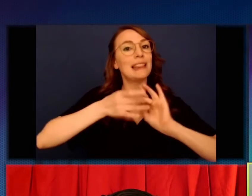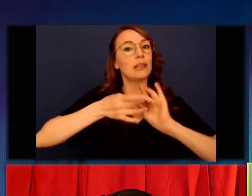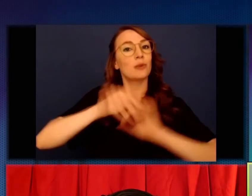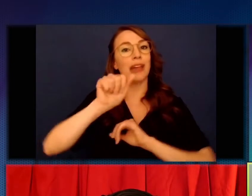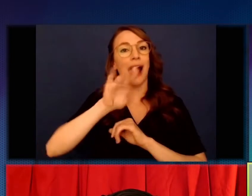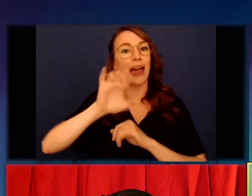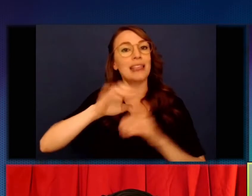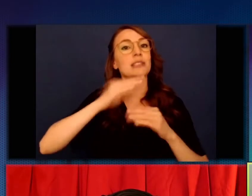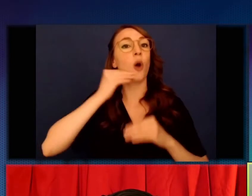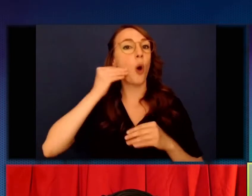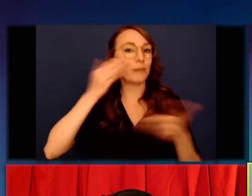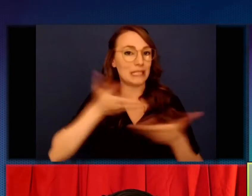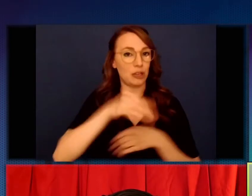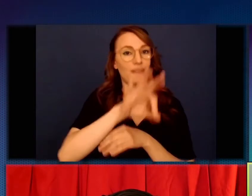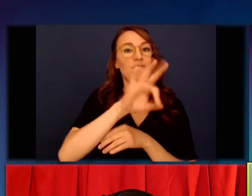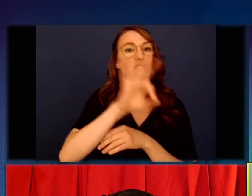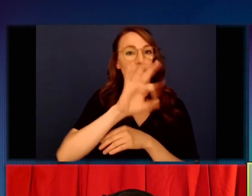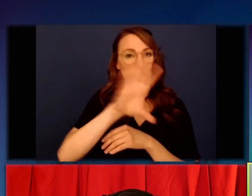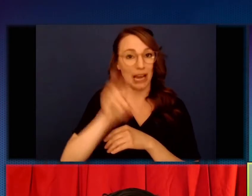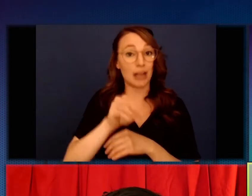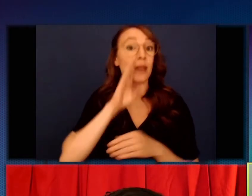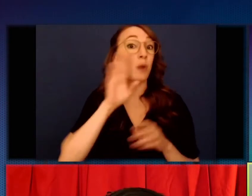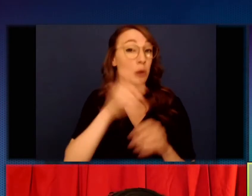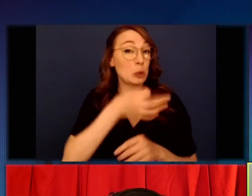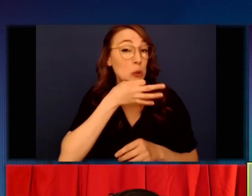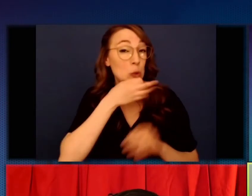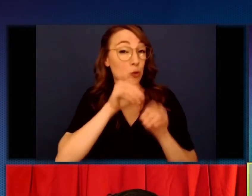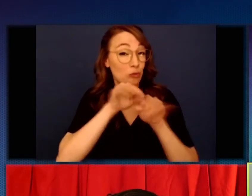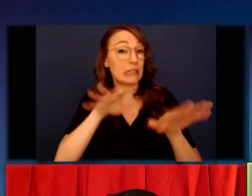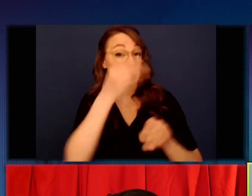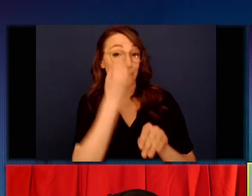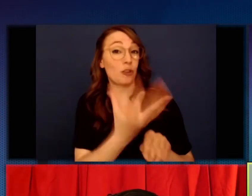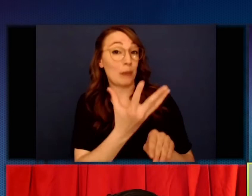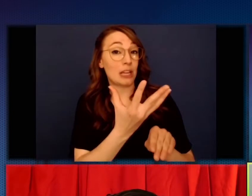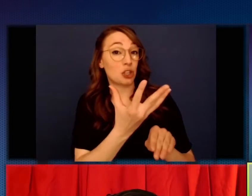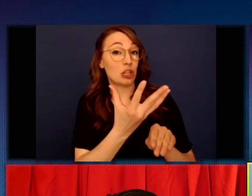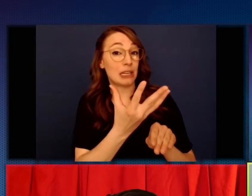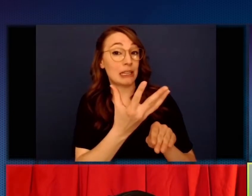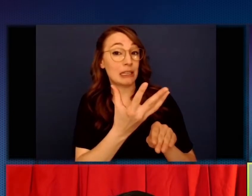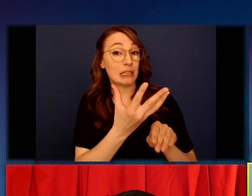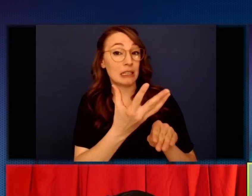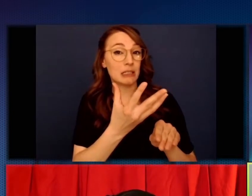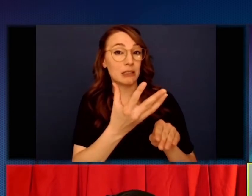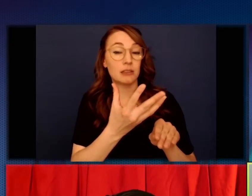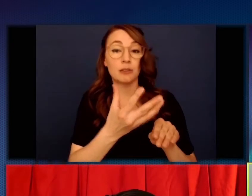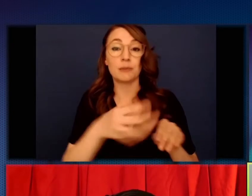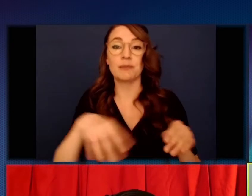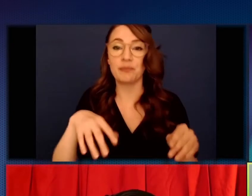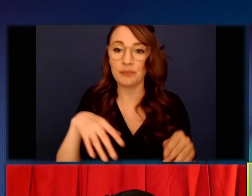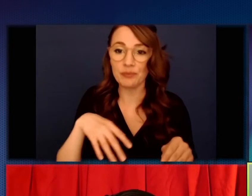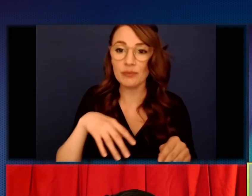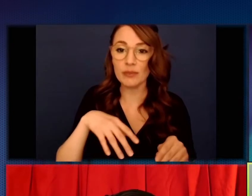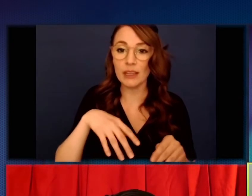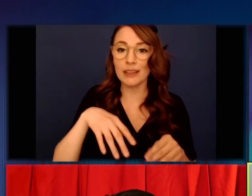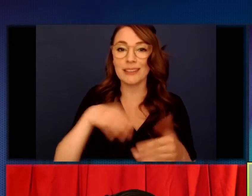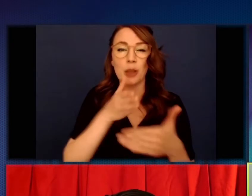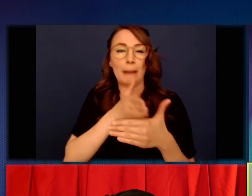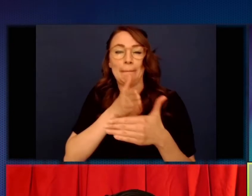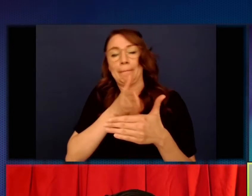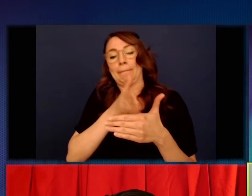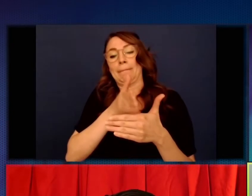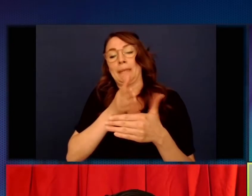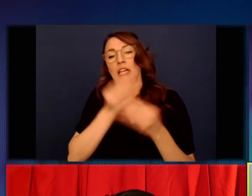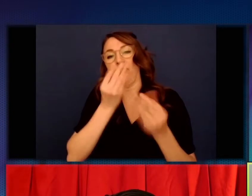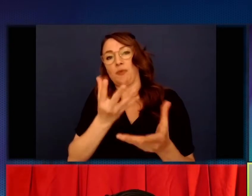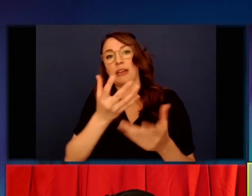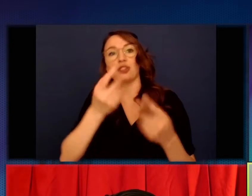Frederick County, and we'll be releasing some information, intermediary information, to tie us over to that major